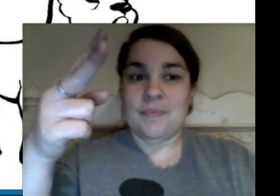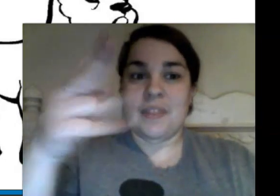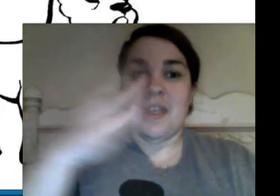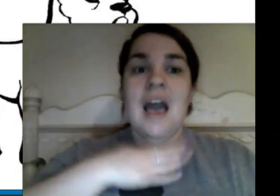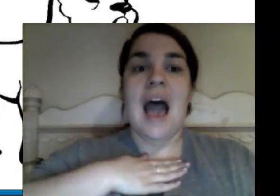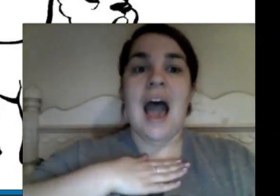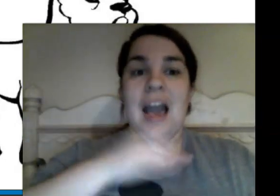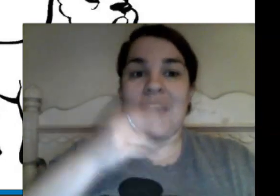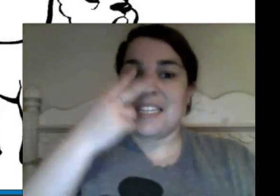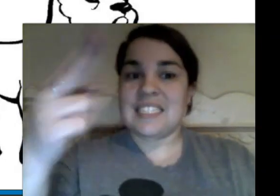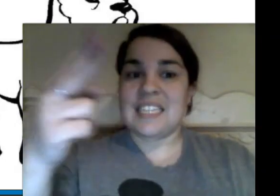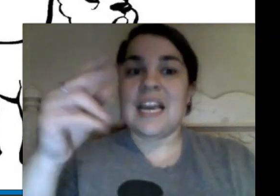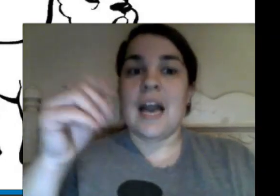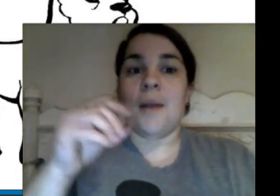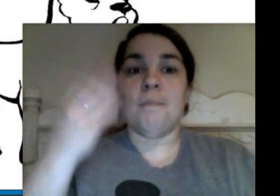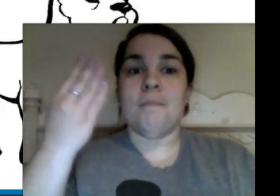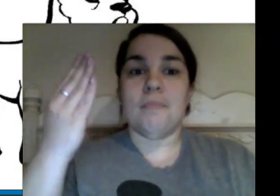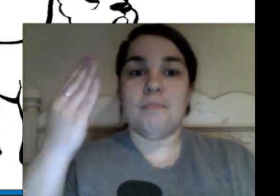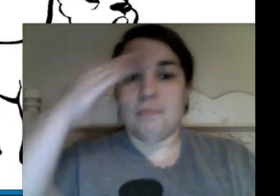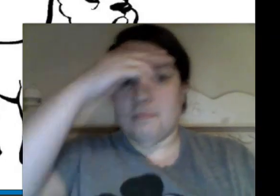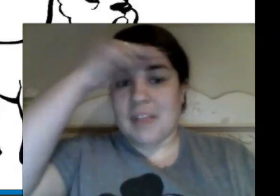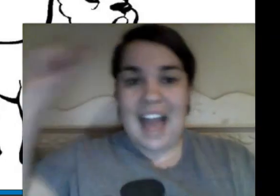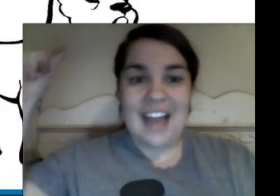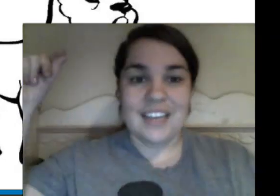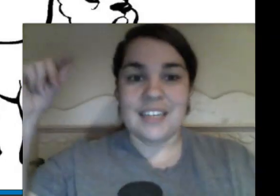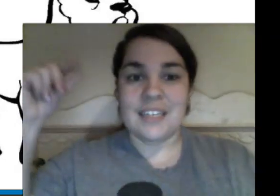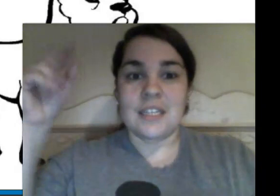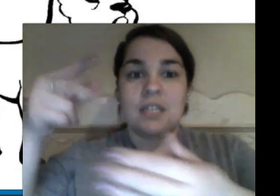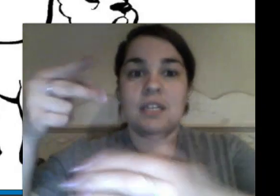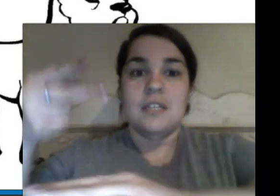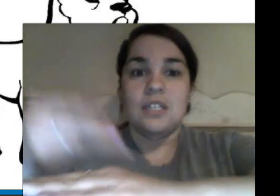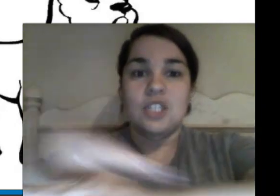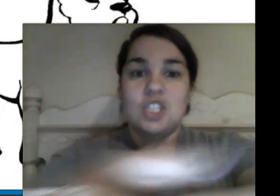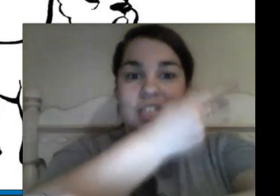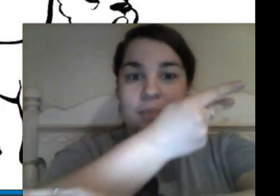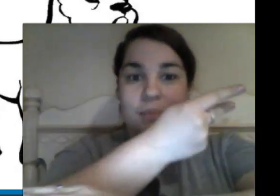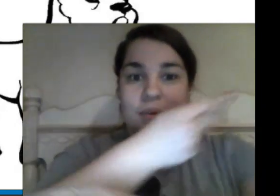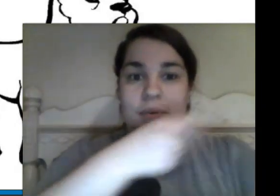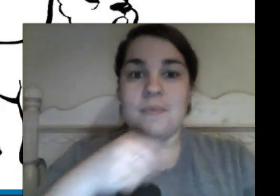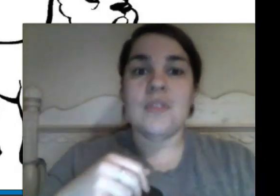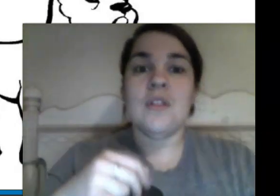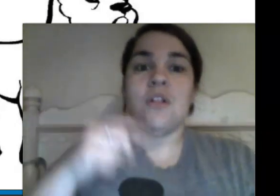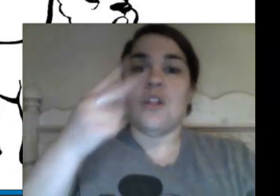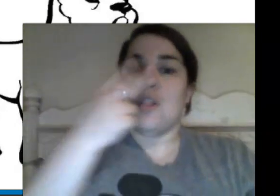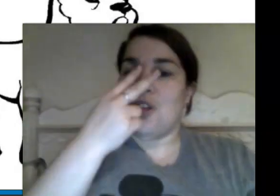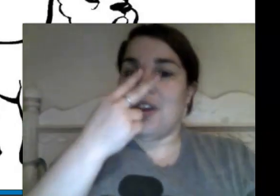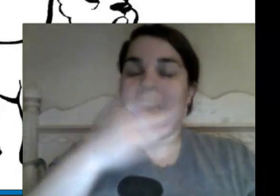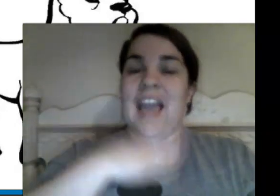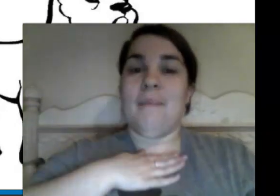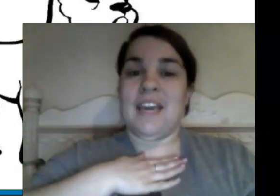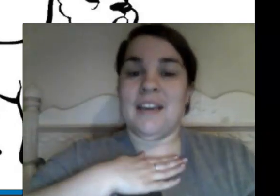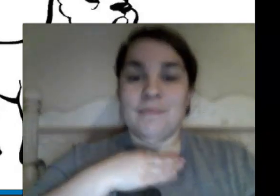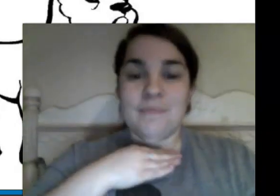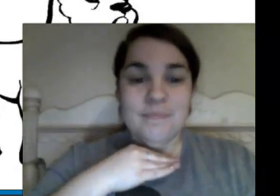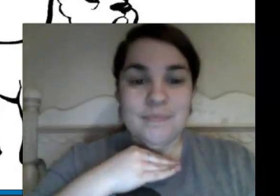see? I see a black sheep looking